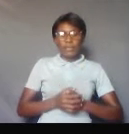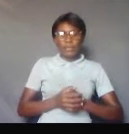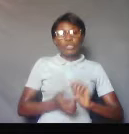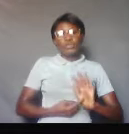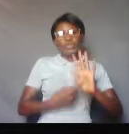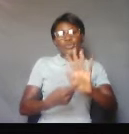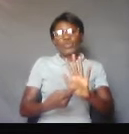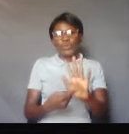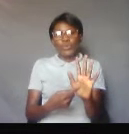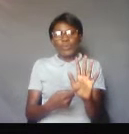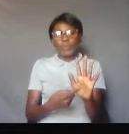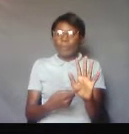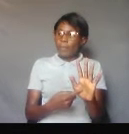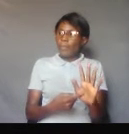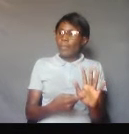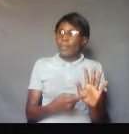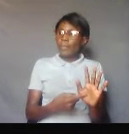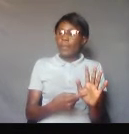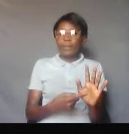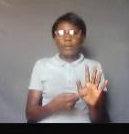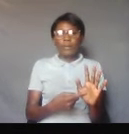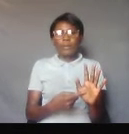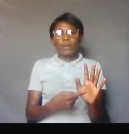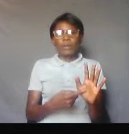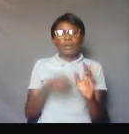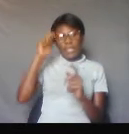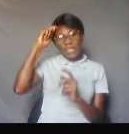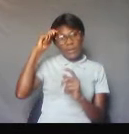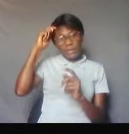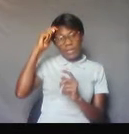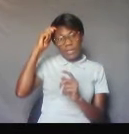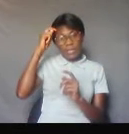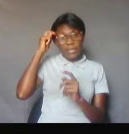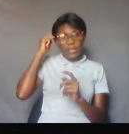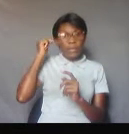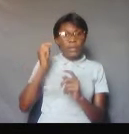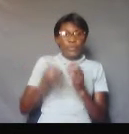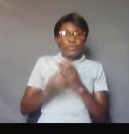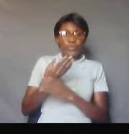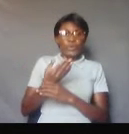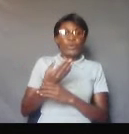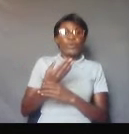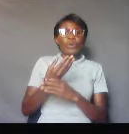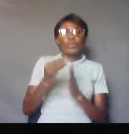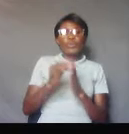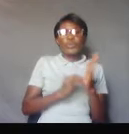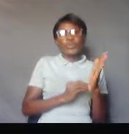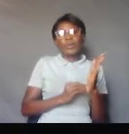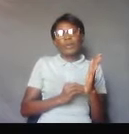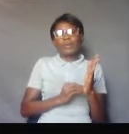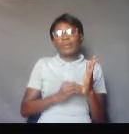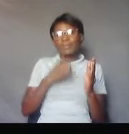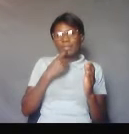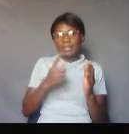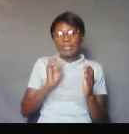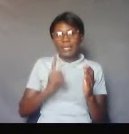with and that we've journeyed with, where we said that sometimes when people engage the Bible, when they approach the Bible, they think